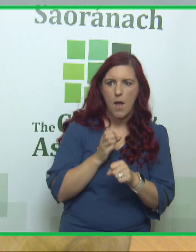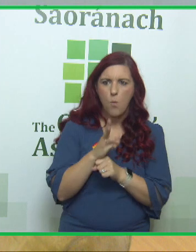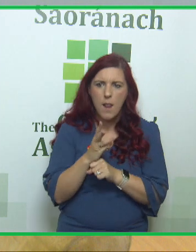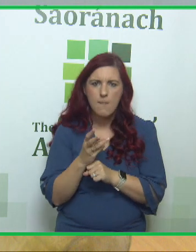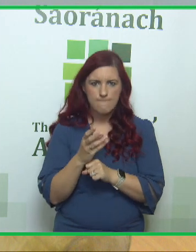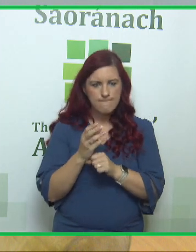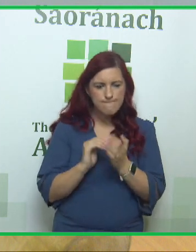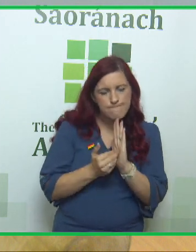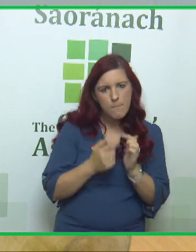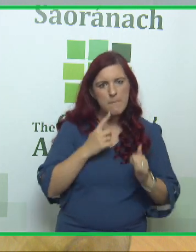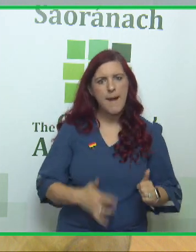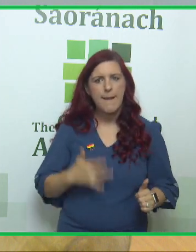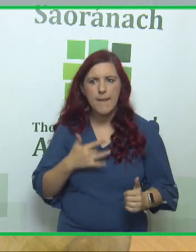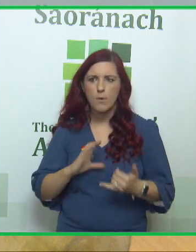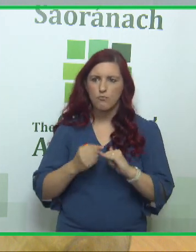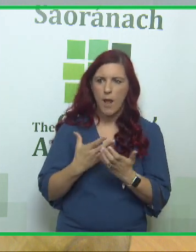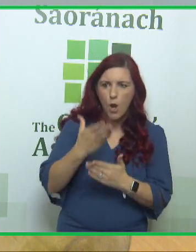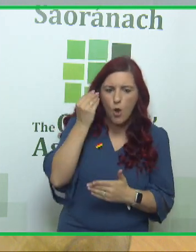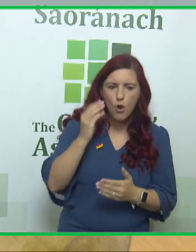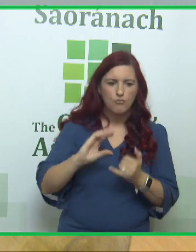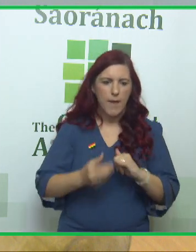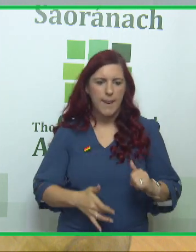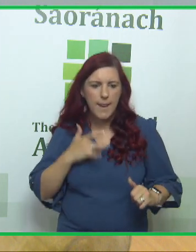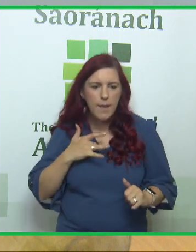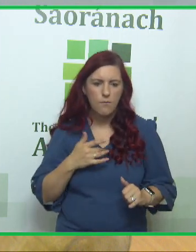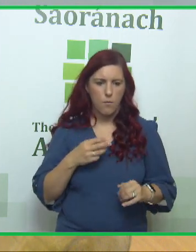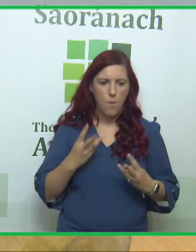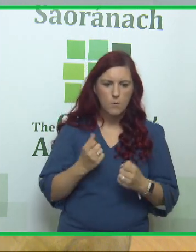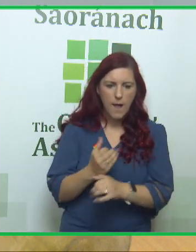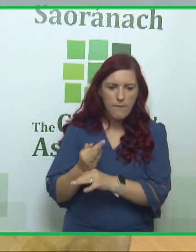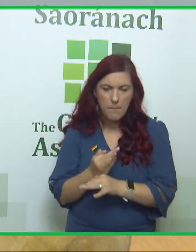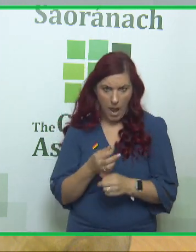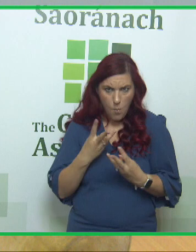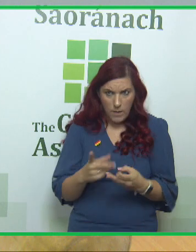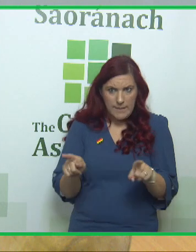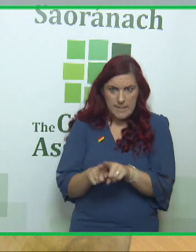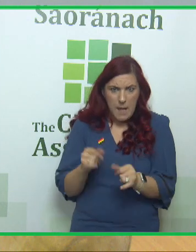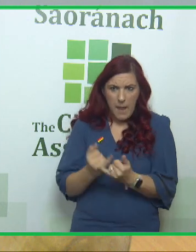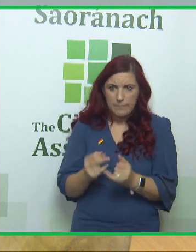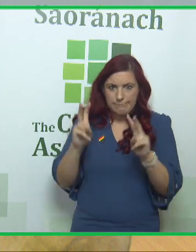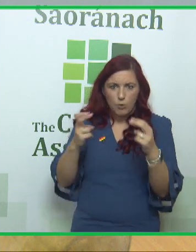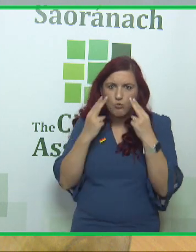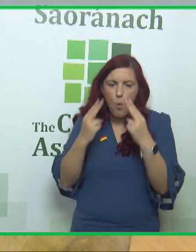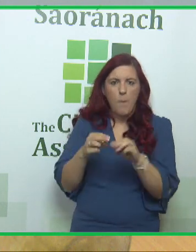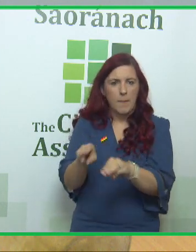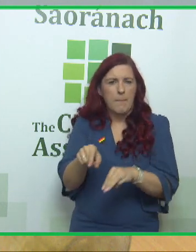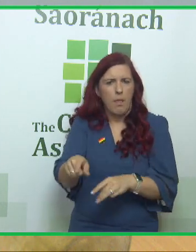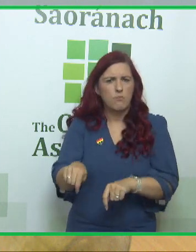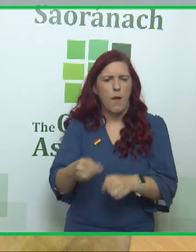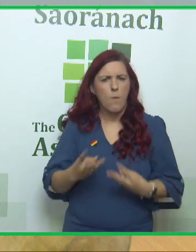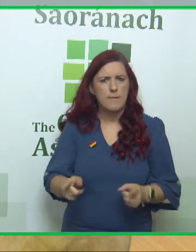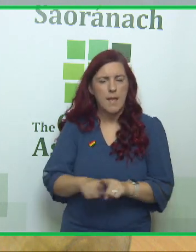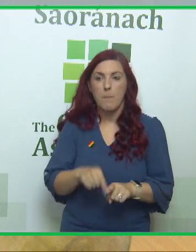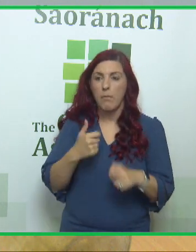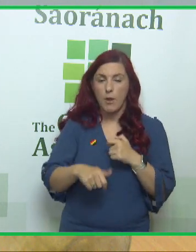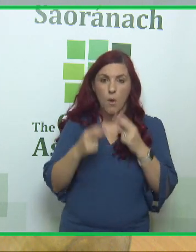gonna try live, and I'm gonna try have a family. And I always wanted to do what the normal person was doing on the street. But within 6 months,